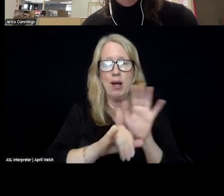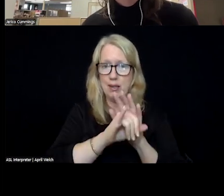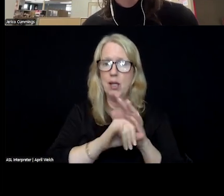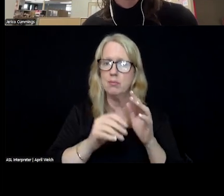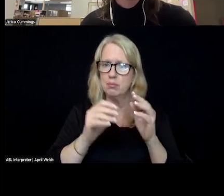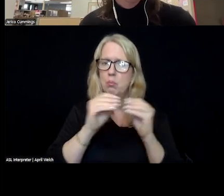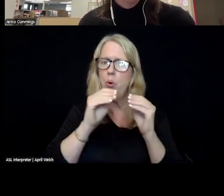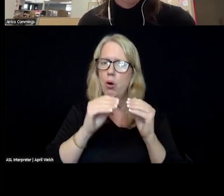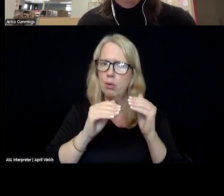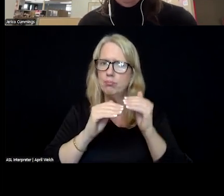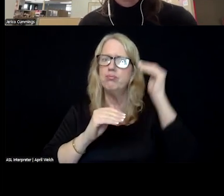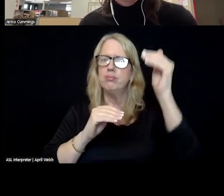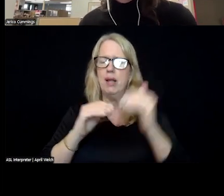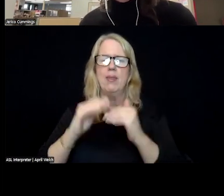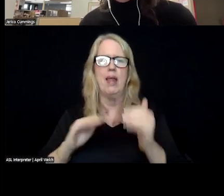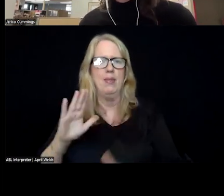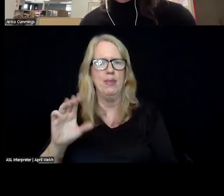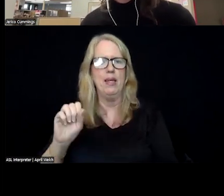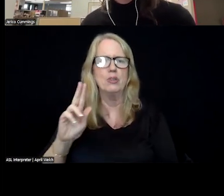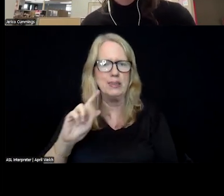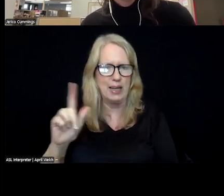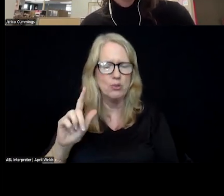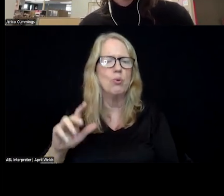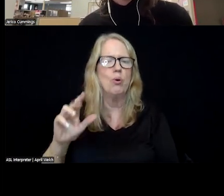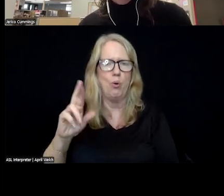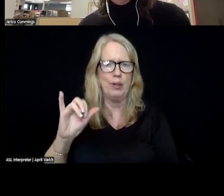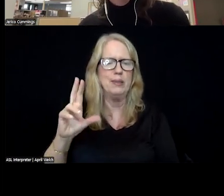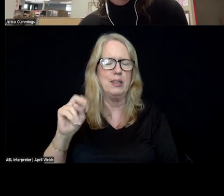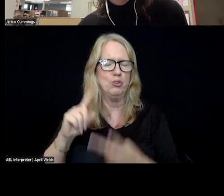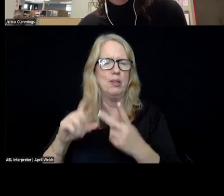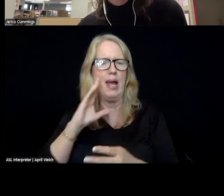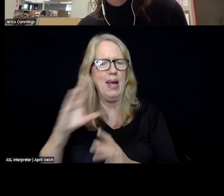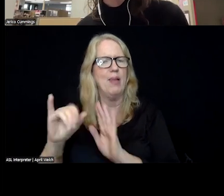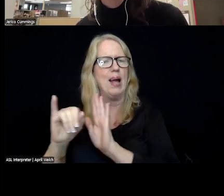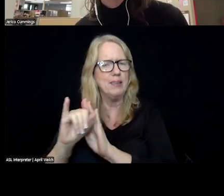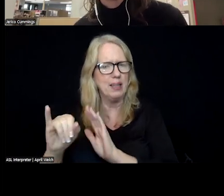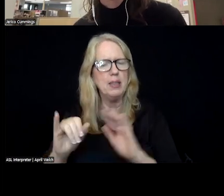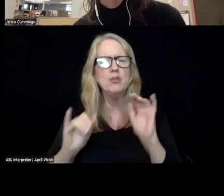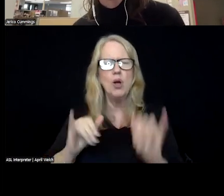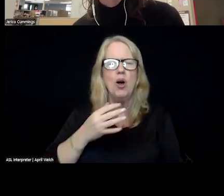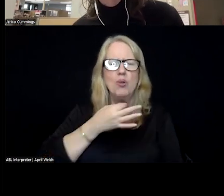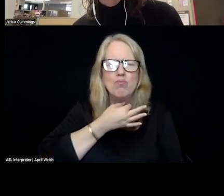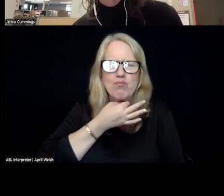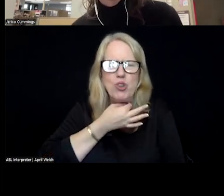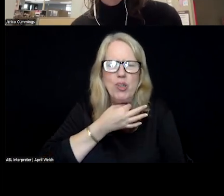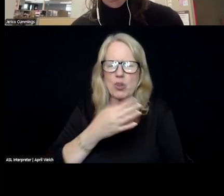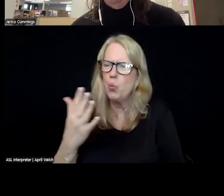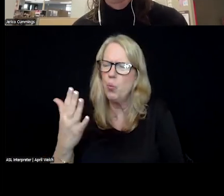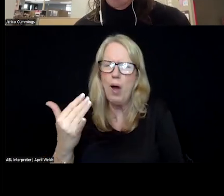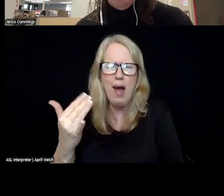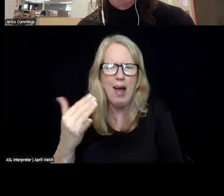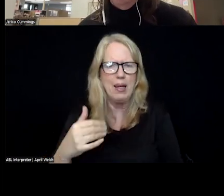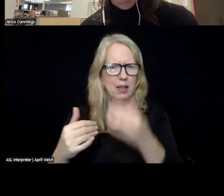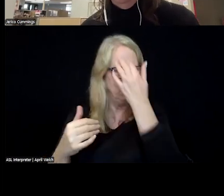much higher than their sexual orientation and gender identity. And so that made us curious, like why are